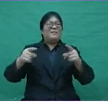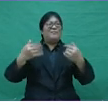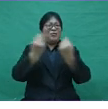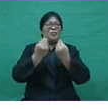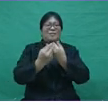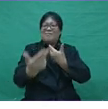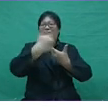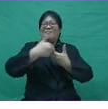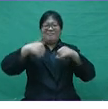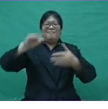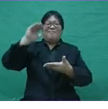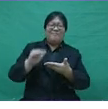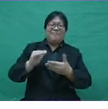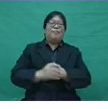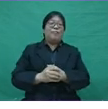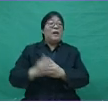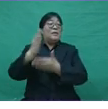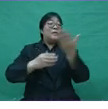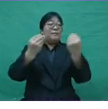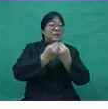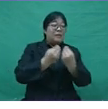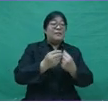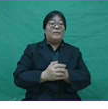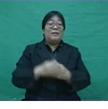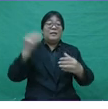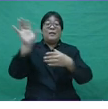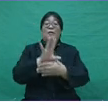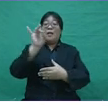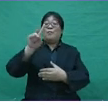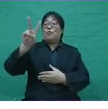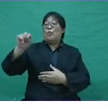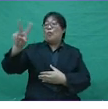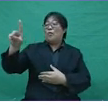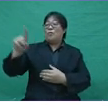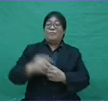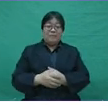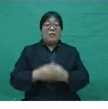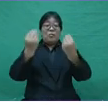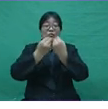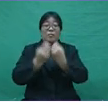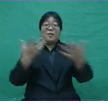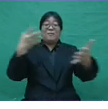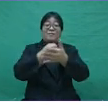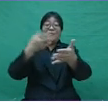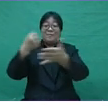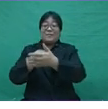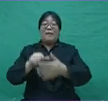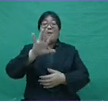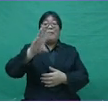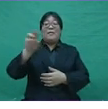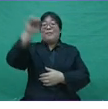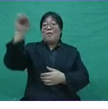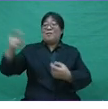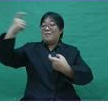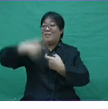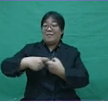Some statistics, as of August 2021, of the occurrence of incidents where 56 employment-related